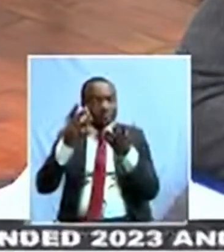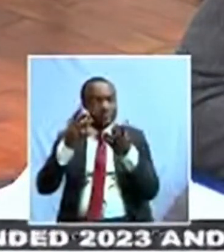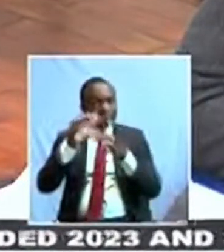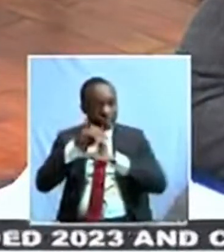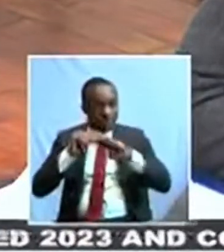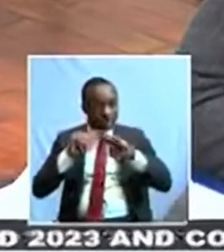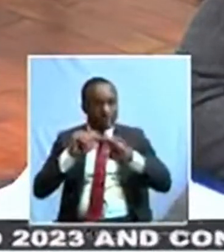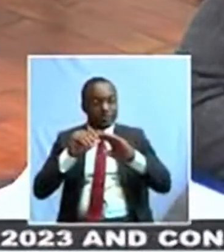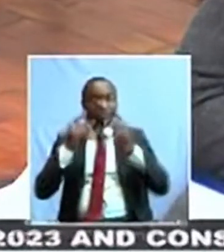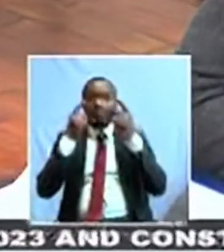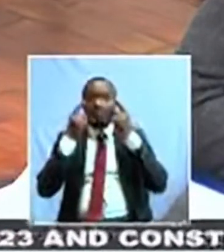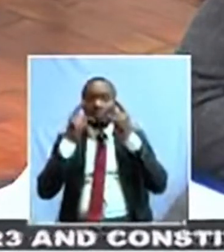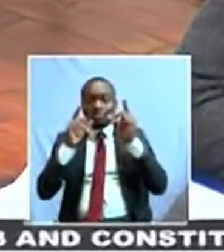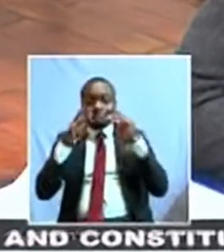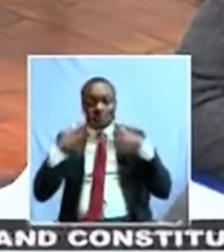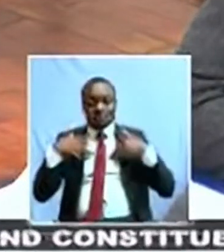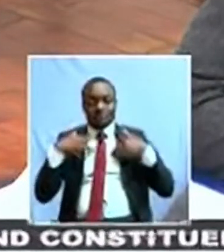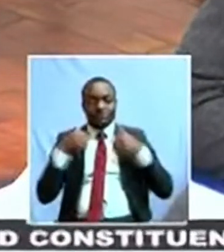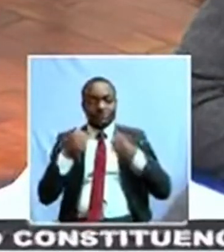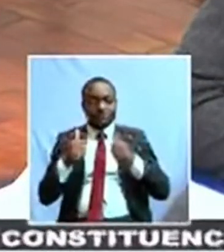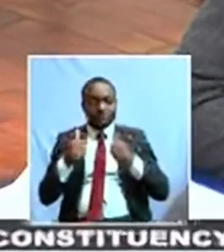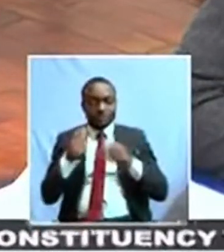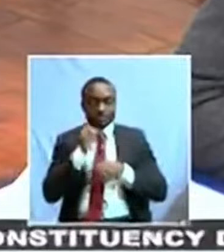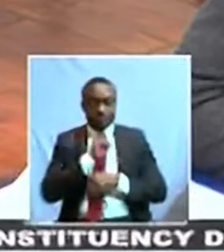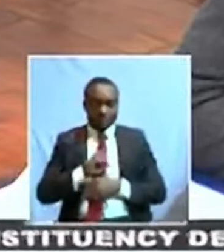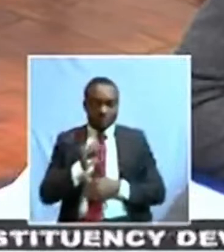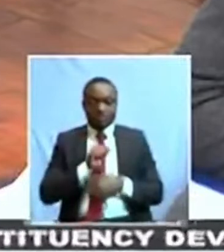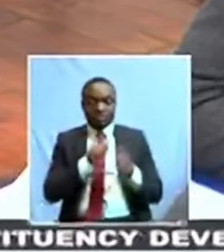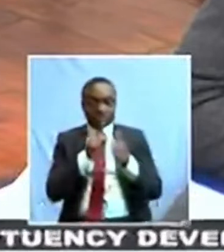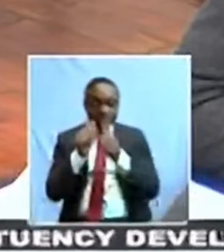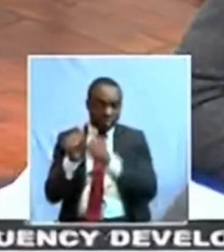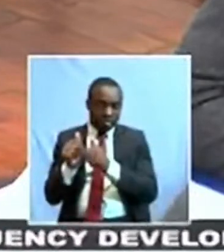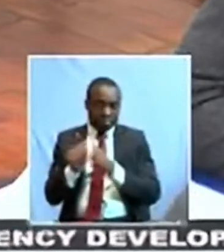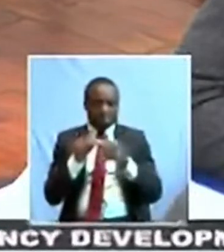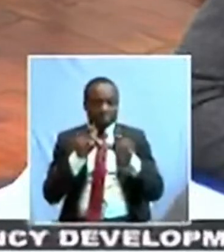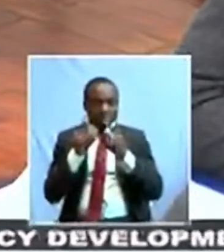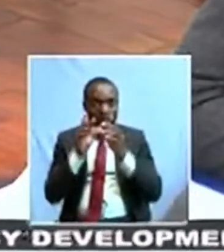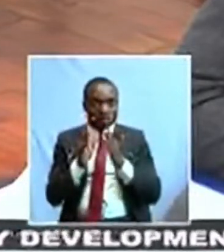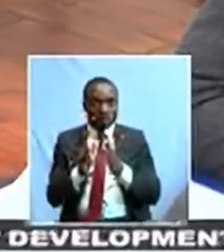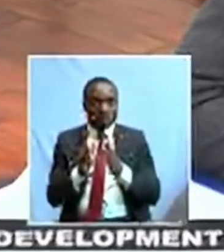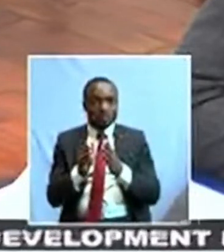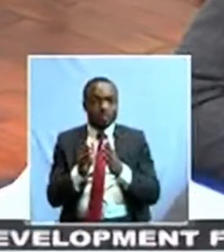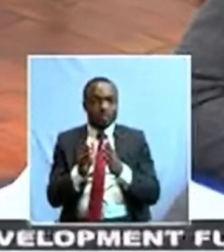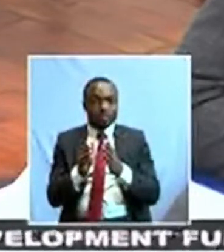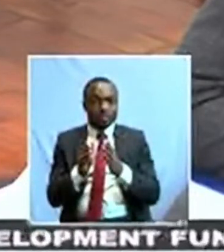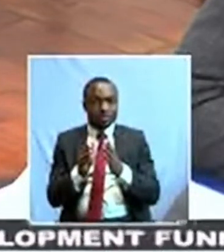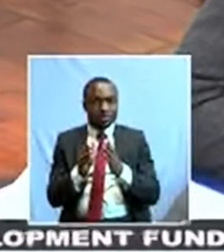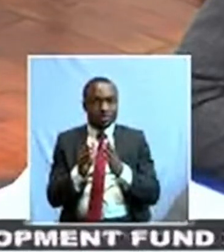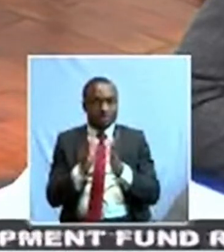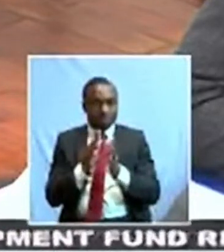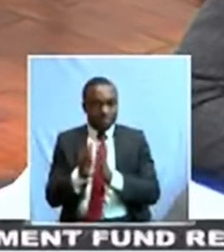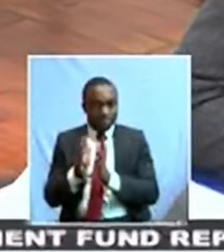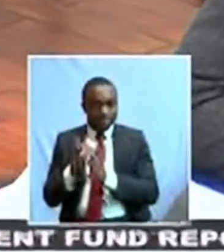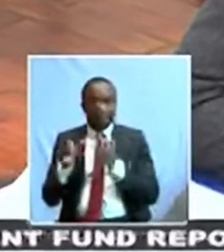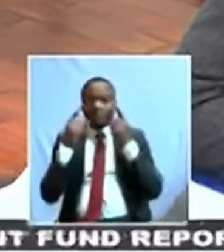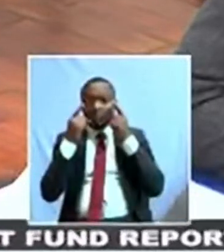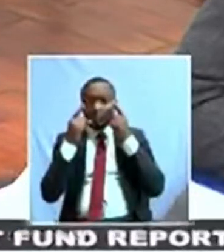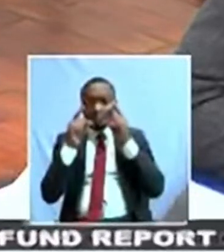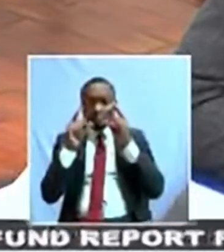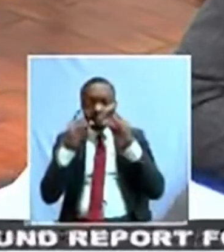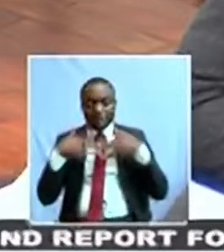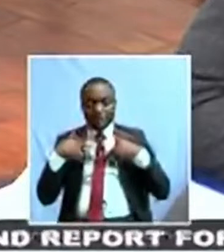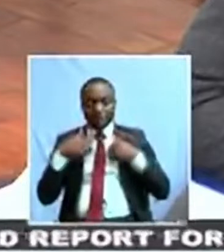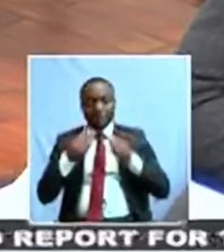upon the public health, the acting director planning, who substantively is the public health